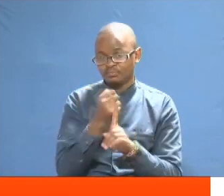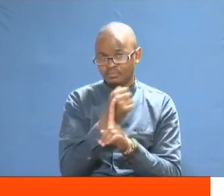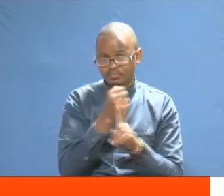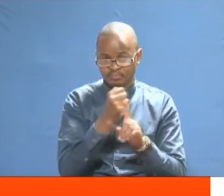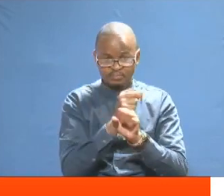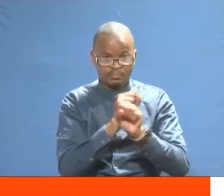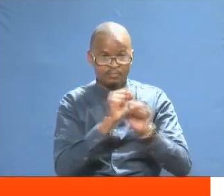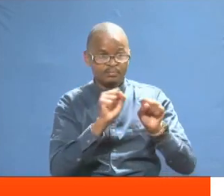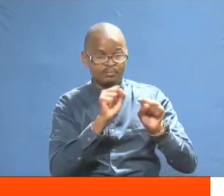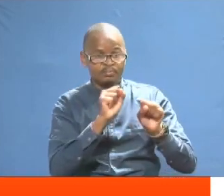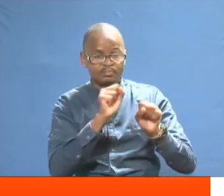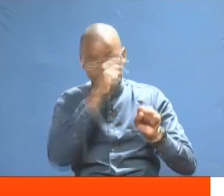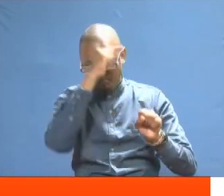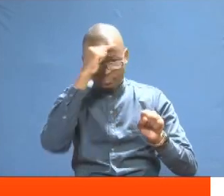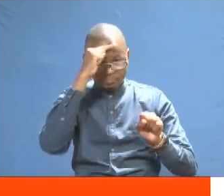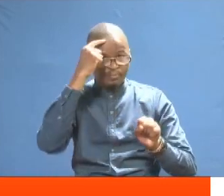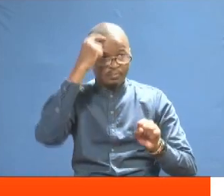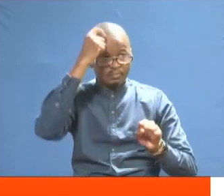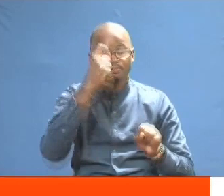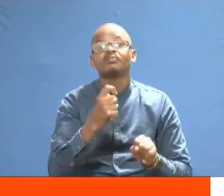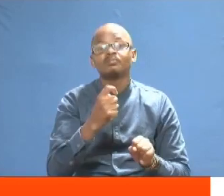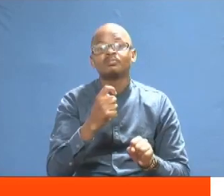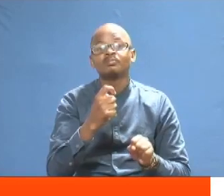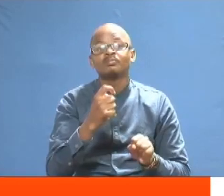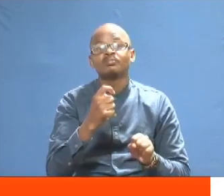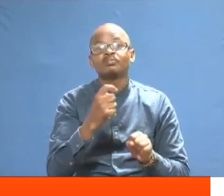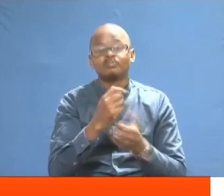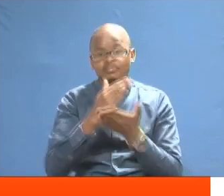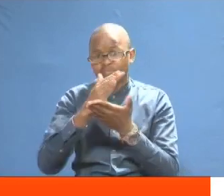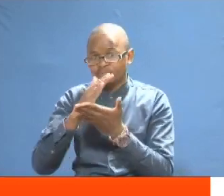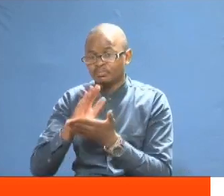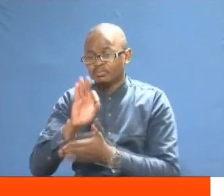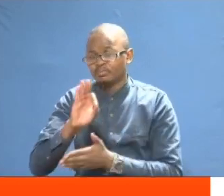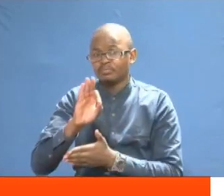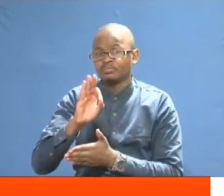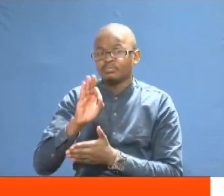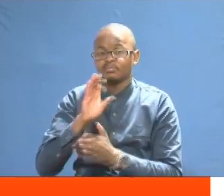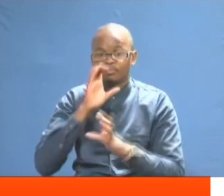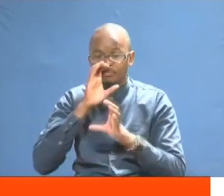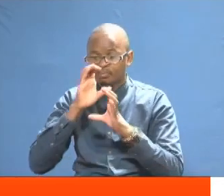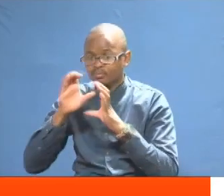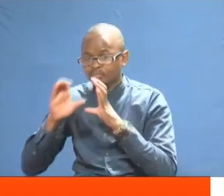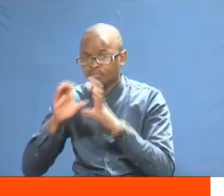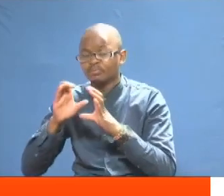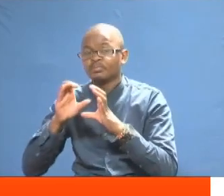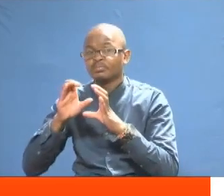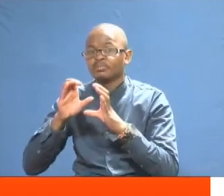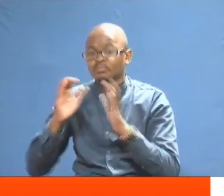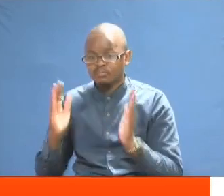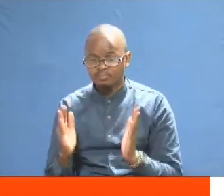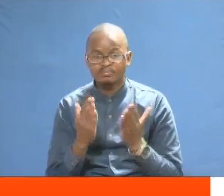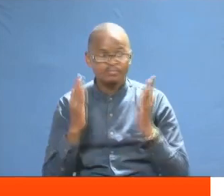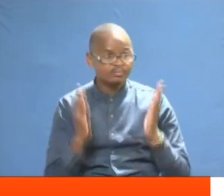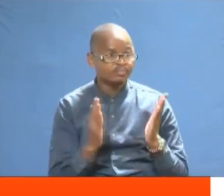Deputy President has is because he has refused to be part of the conversation of ethnic